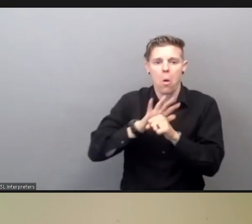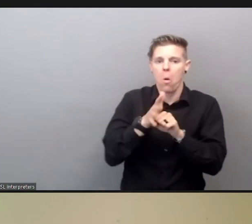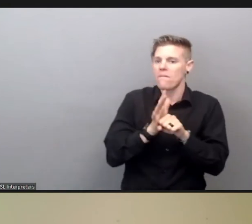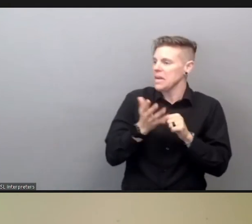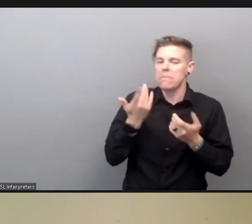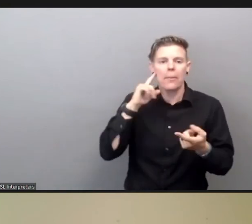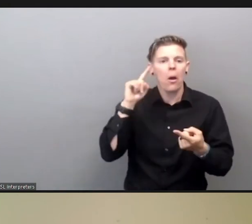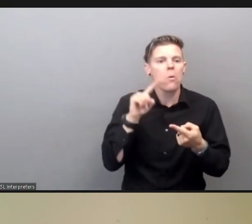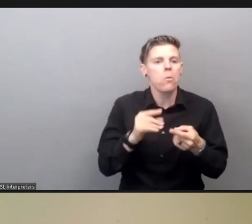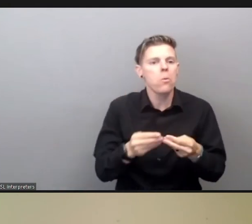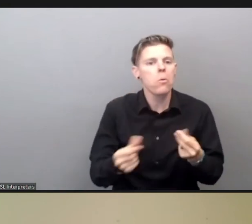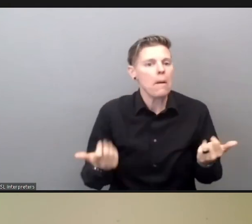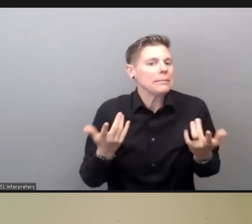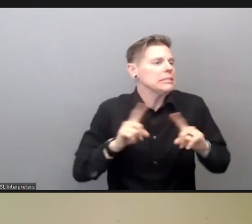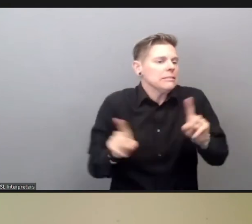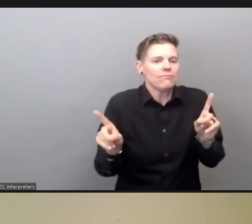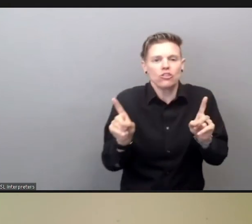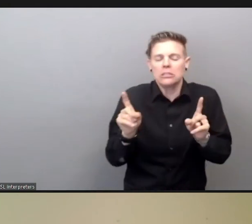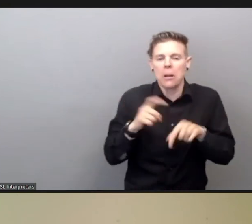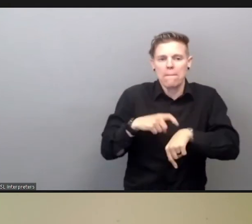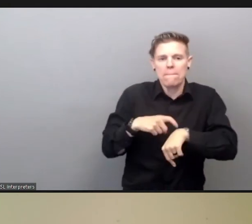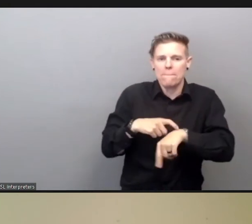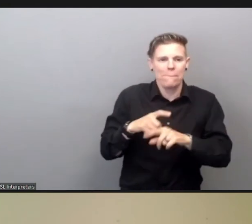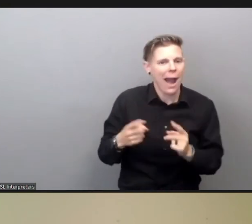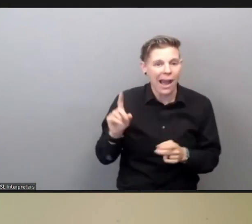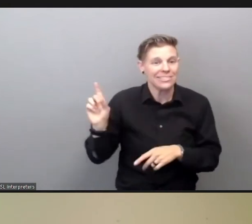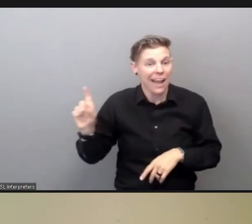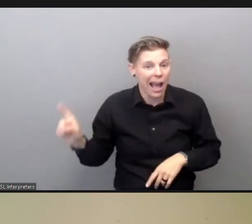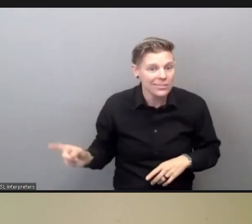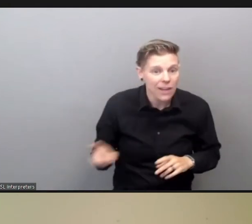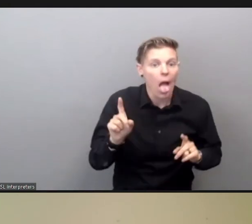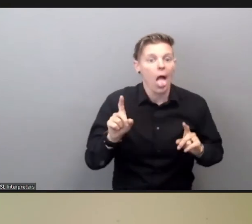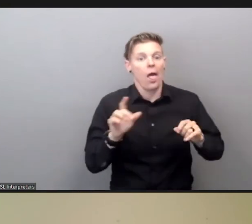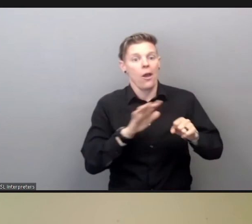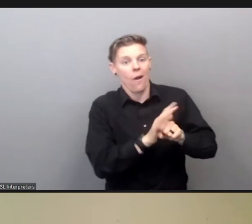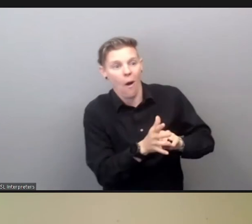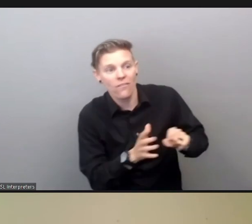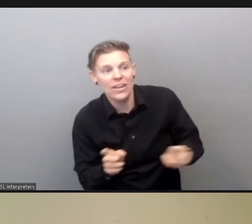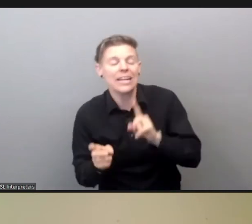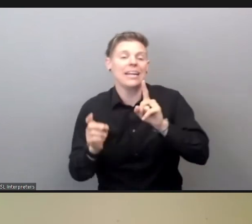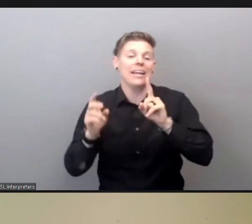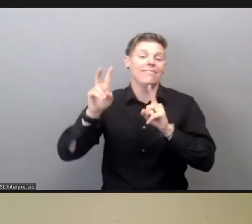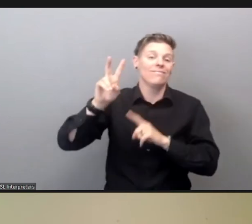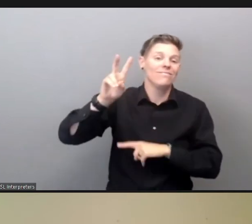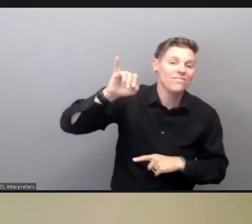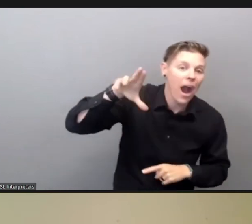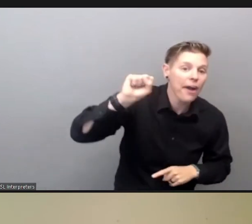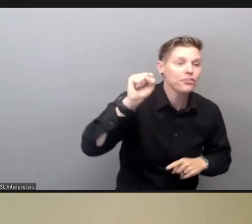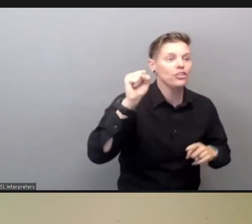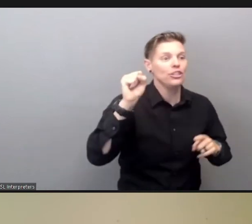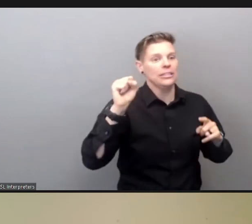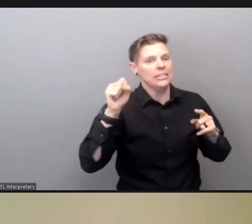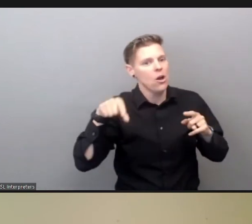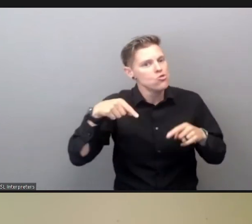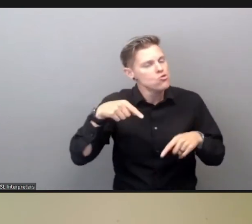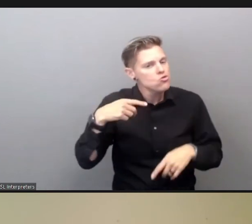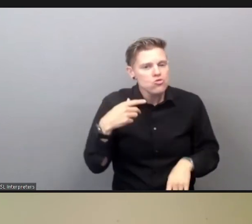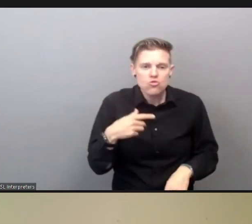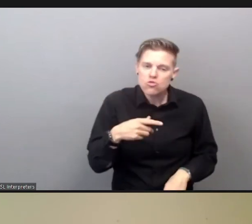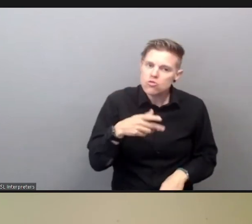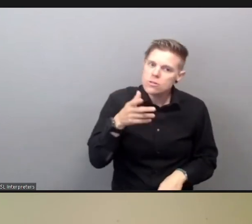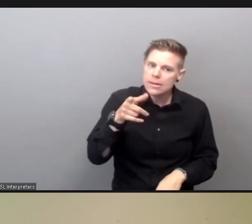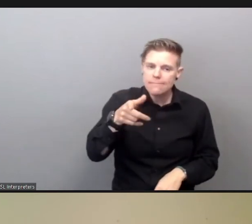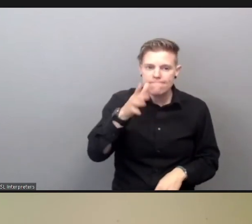right now. But the trouble is the virus is fighting us. It mutates, it evades either treatments